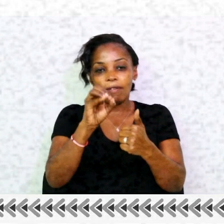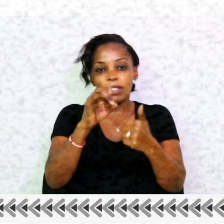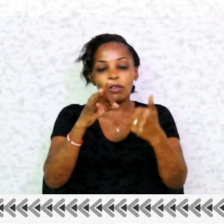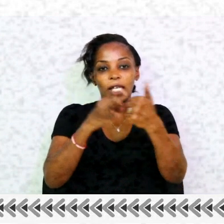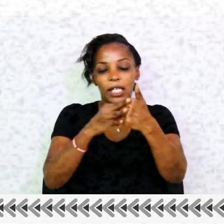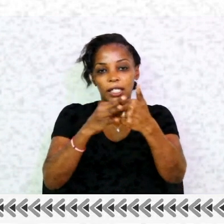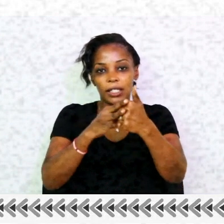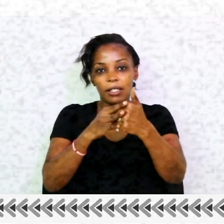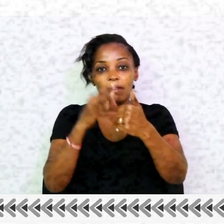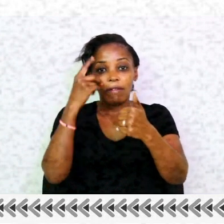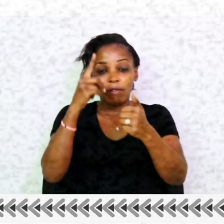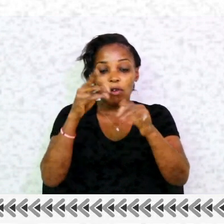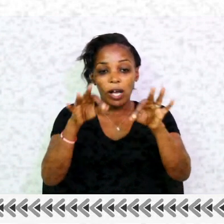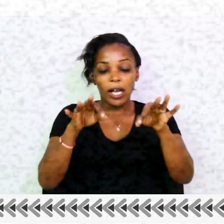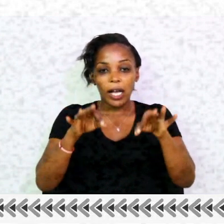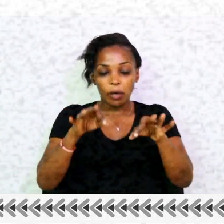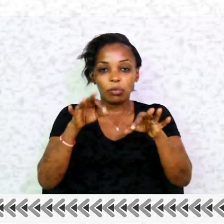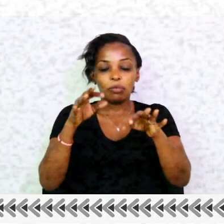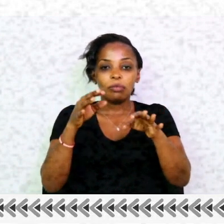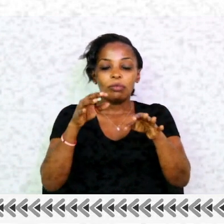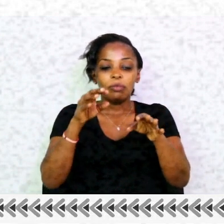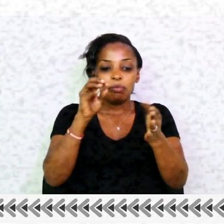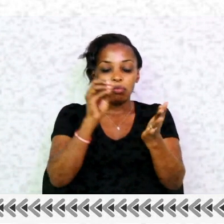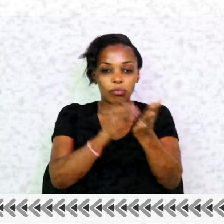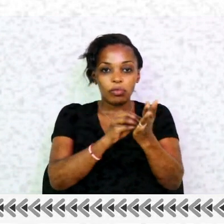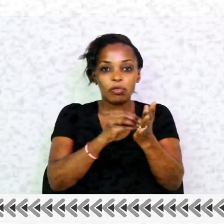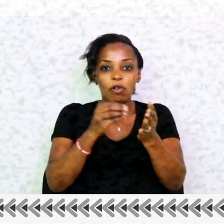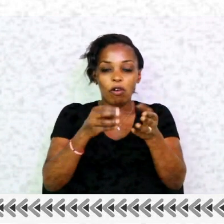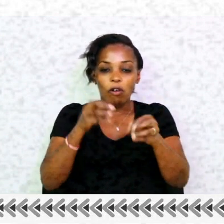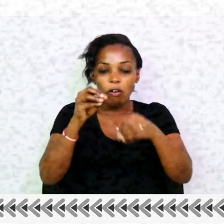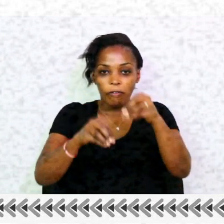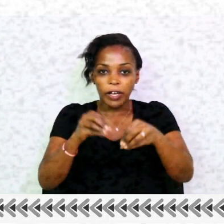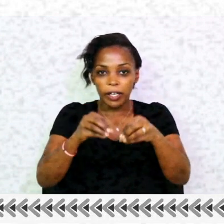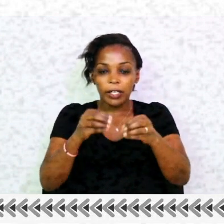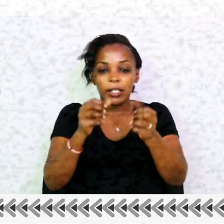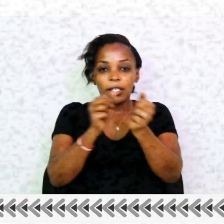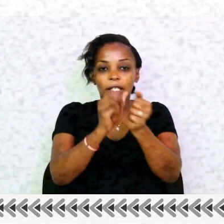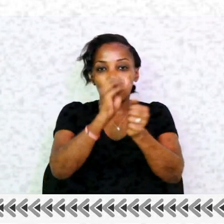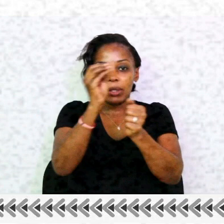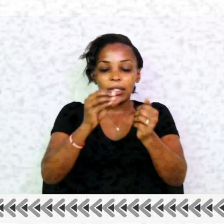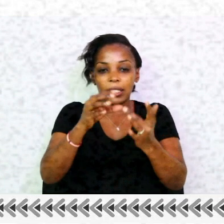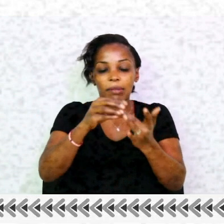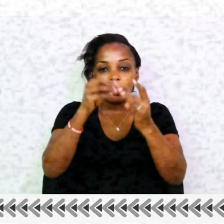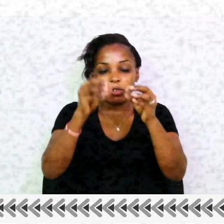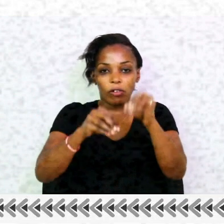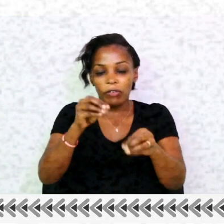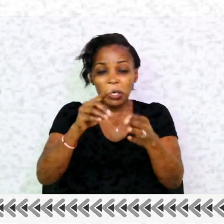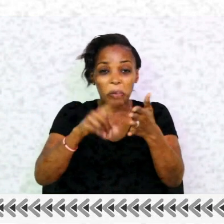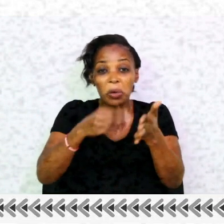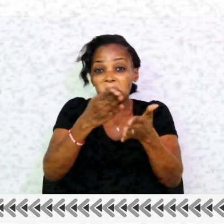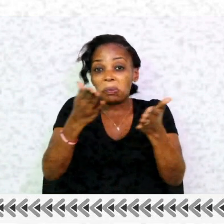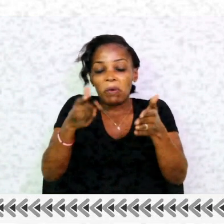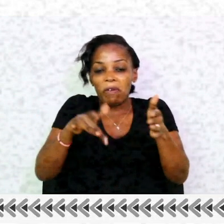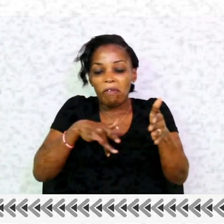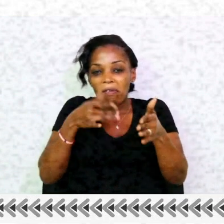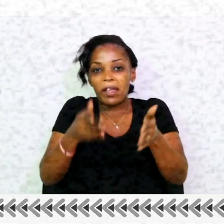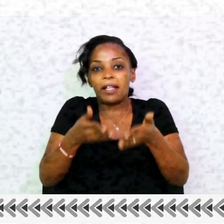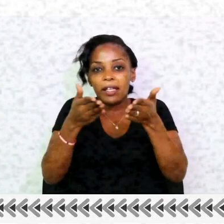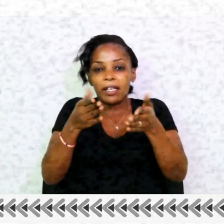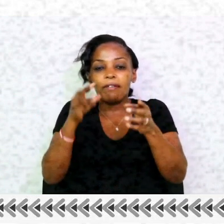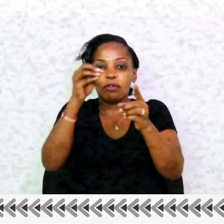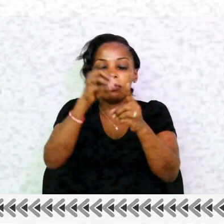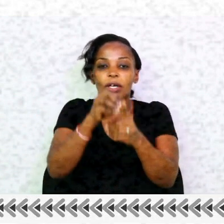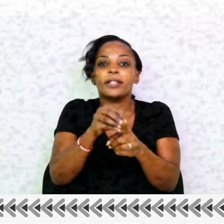488508. For account, you write offering or tithe or special offering or whatever it is that you are giving